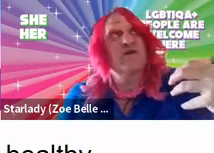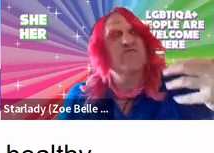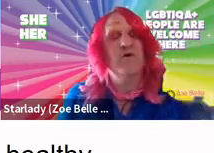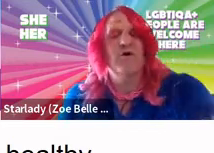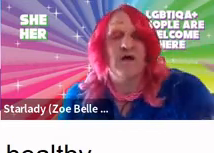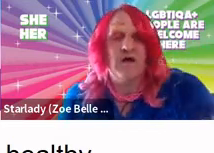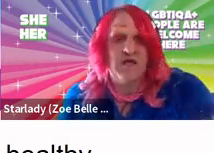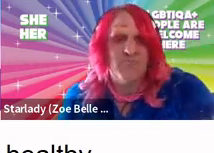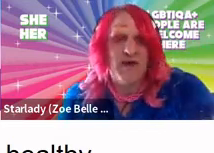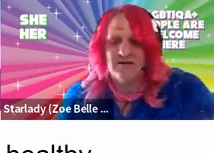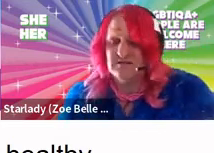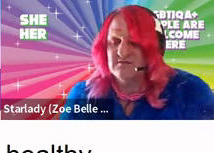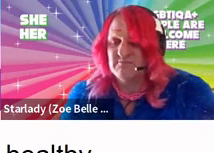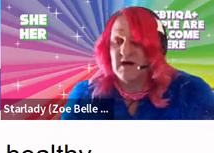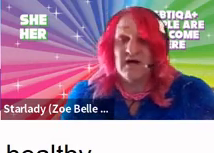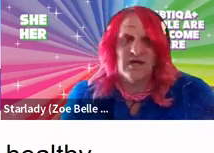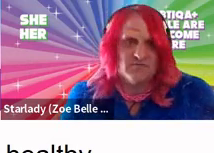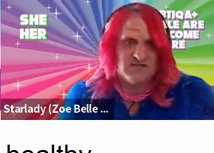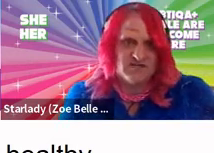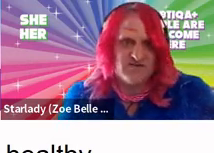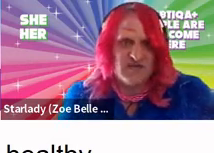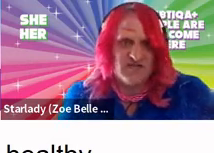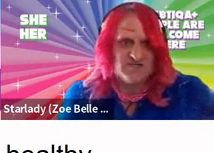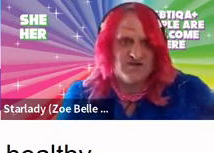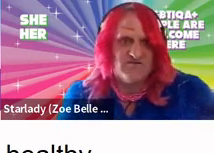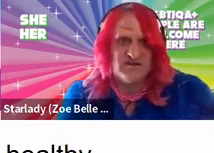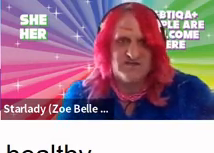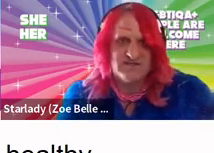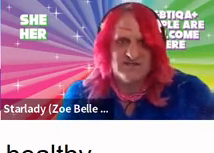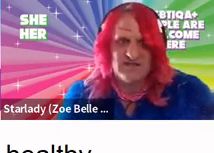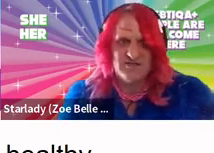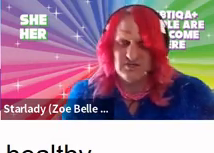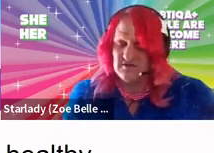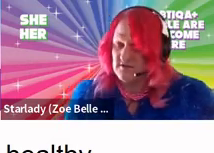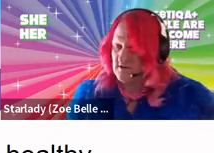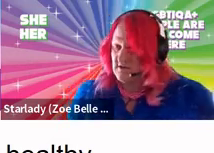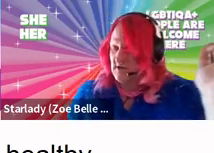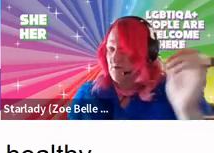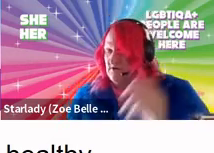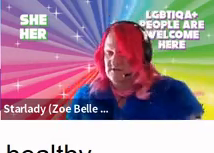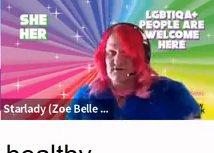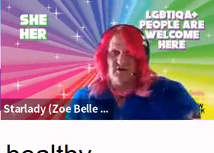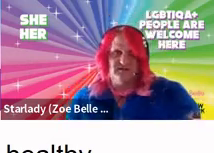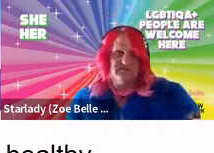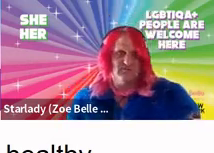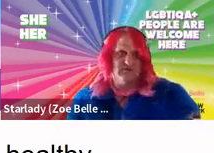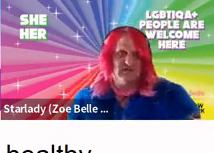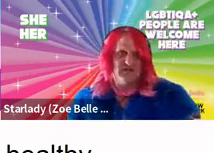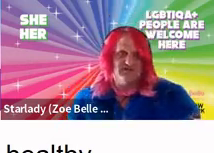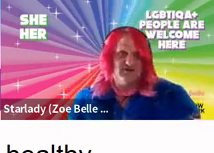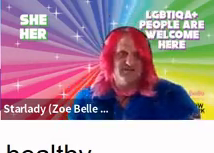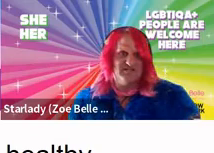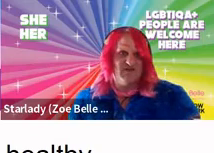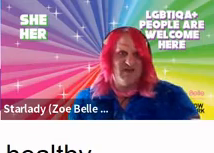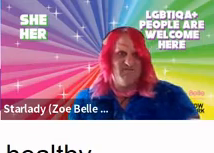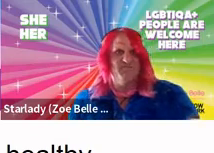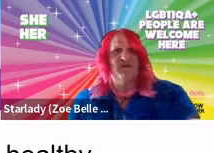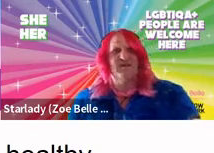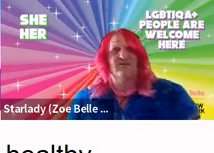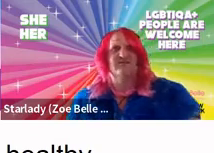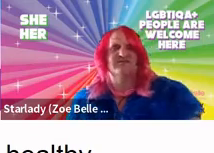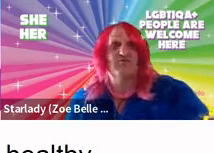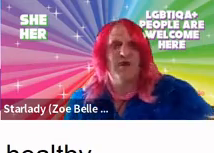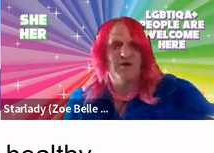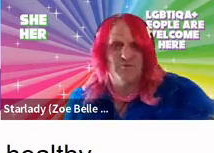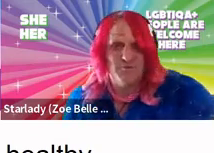sort of like further impacted by objectification and fetishization. We also noticed that within trans